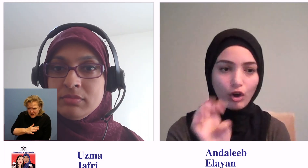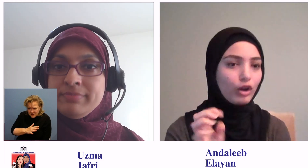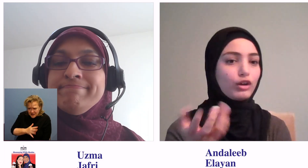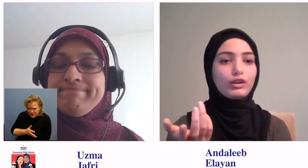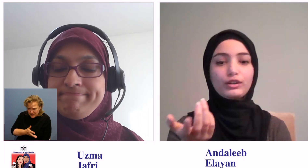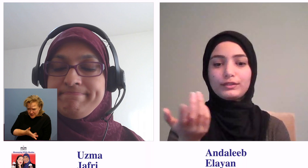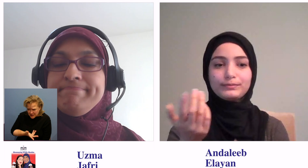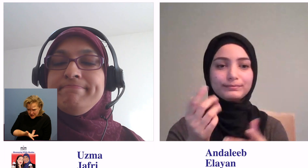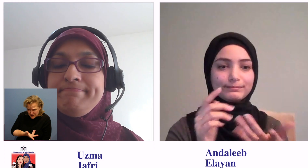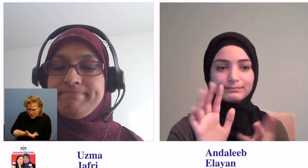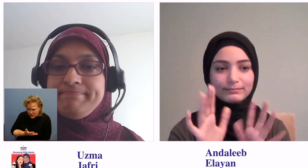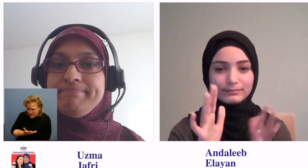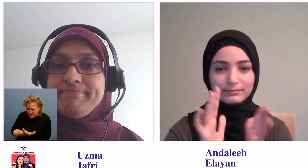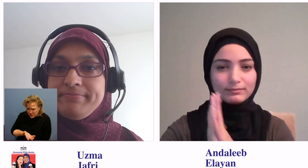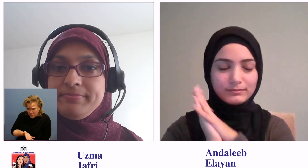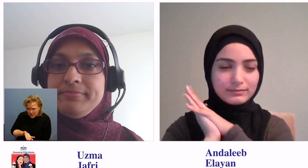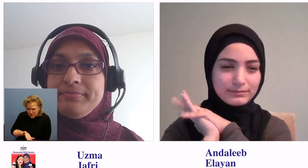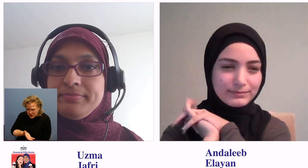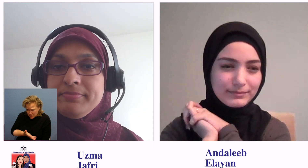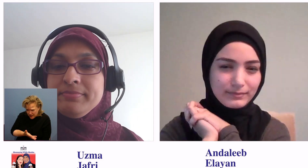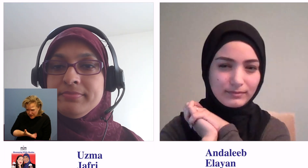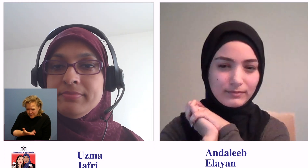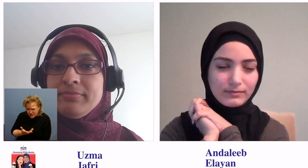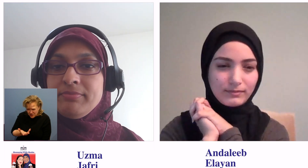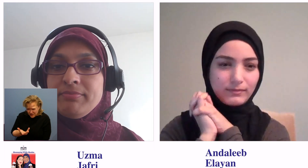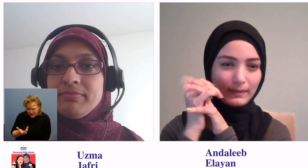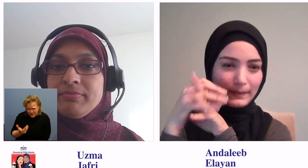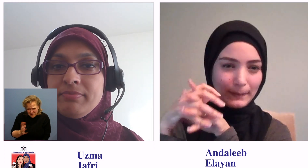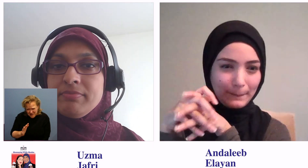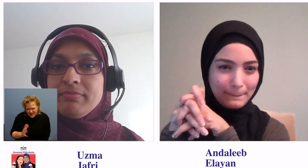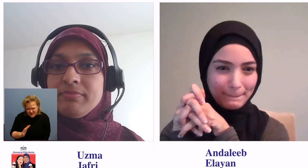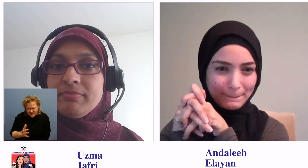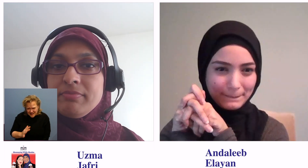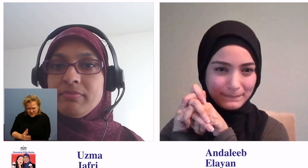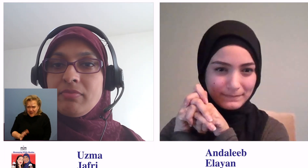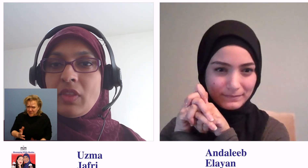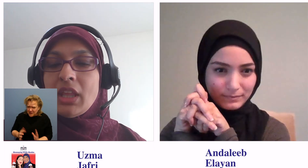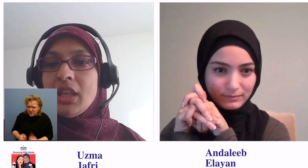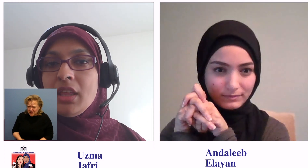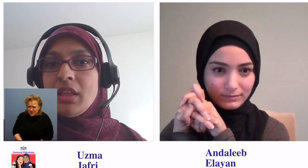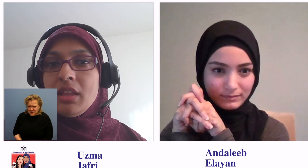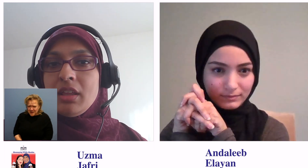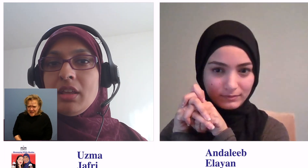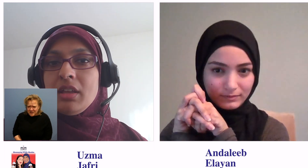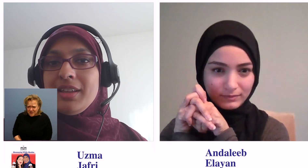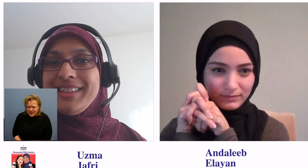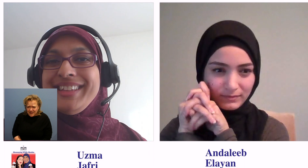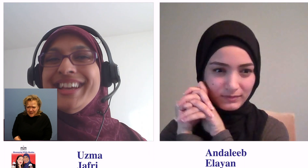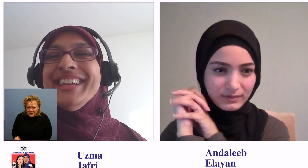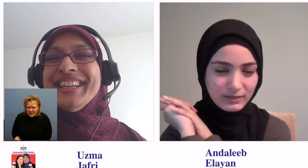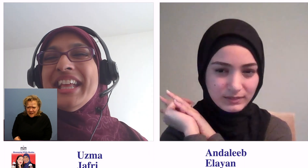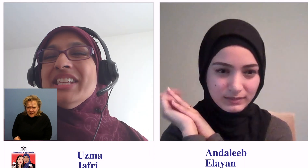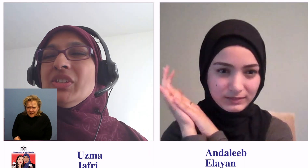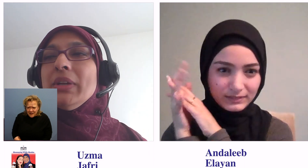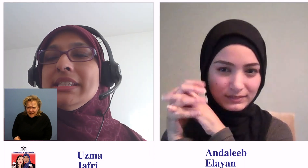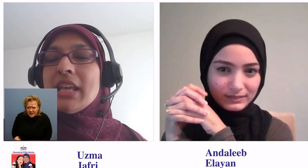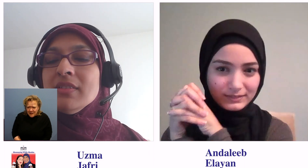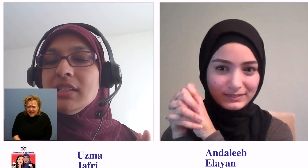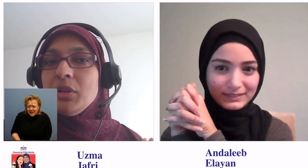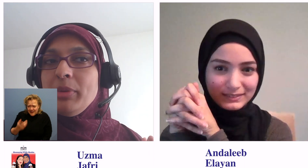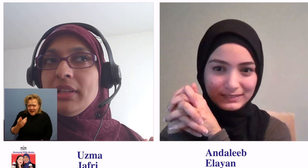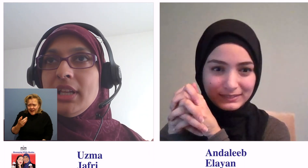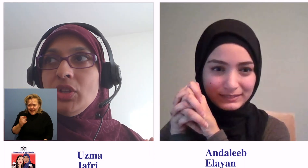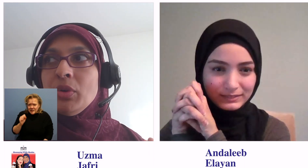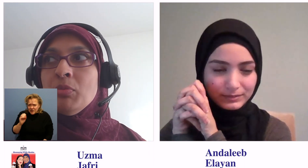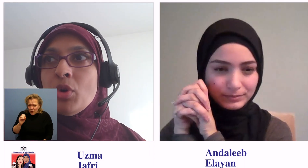languages in their studies, whereas the hearing people don't have to do that. If I'm making sense with that, if my interpreter's making sense with that. Yeah. So it